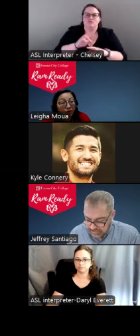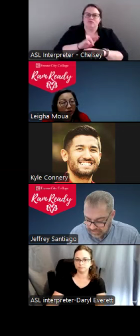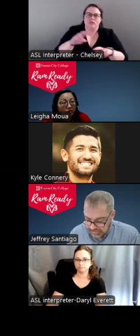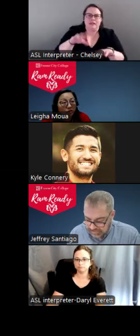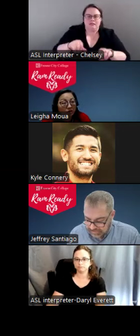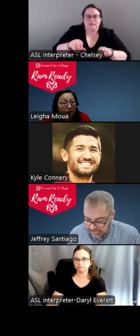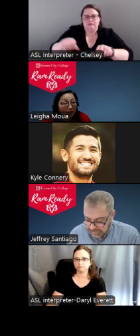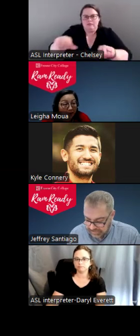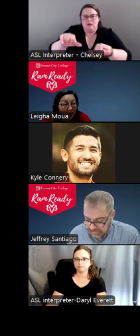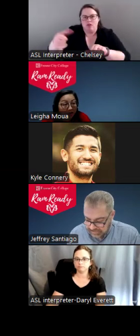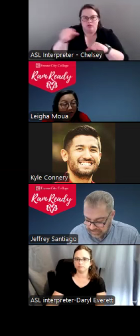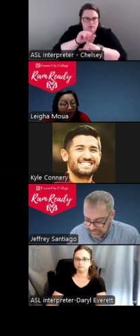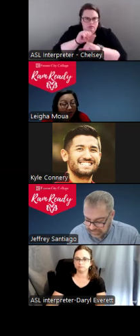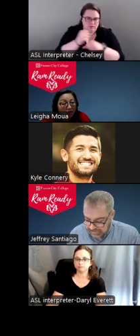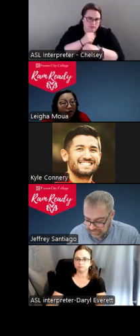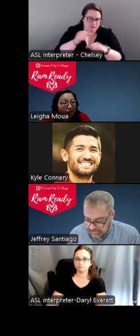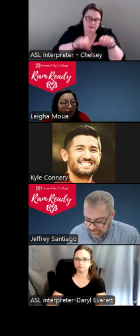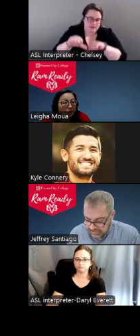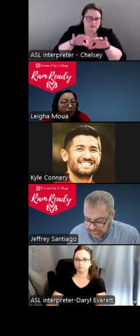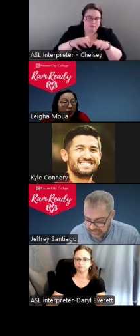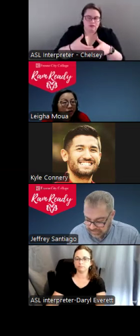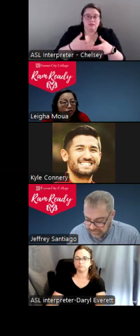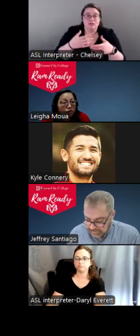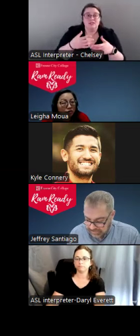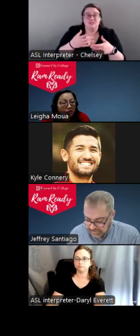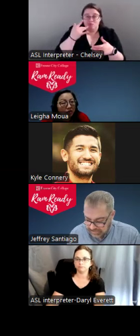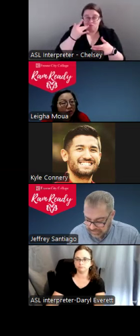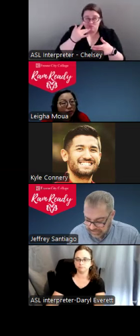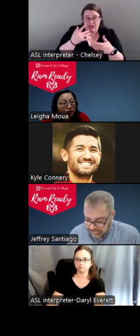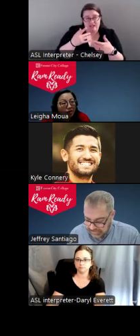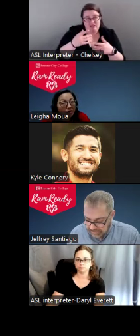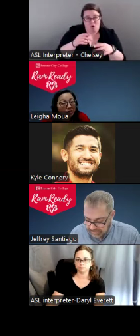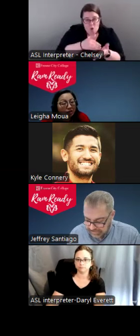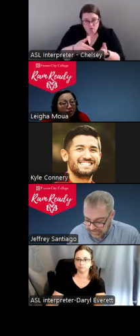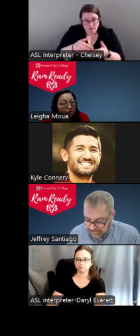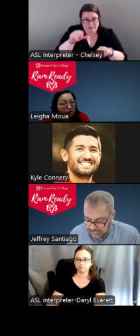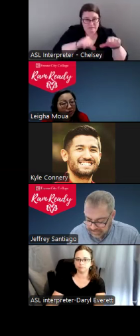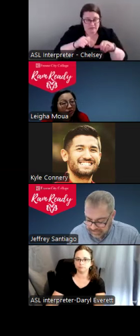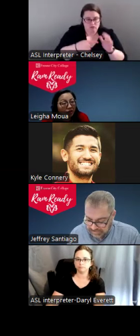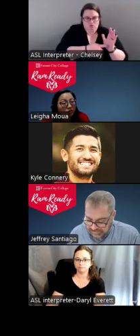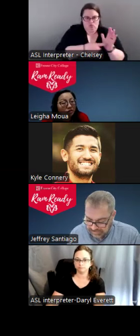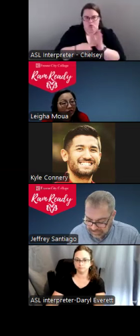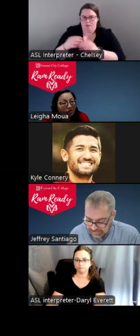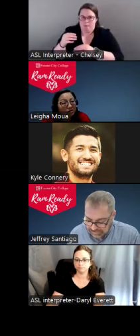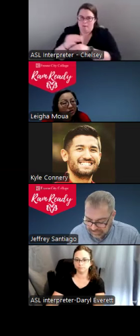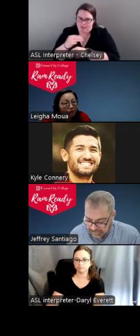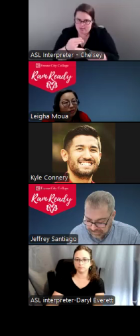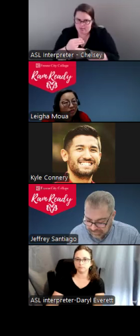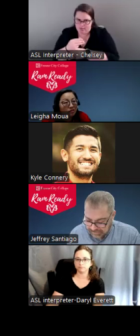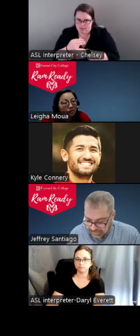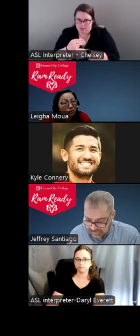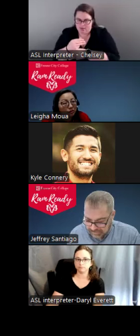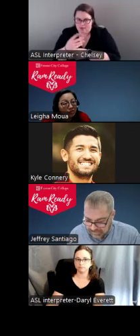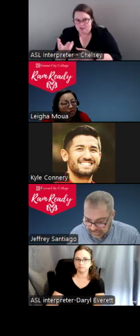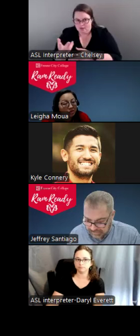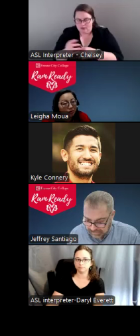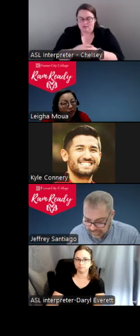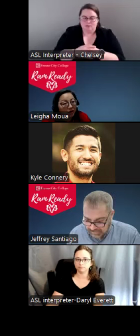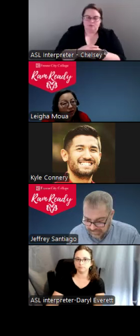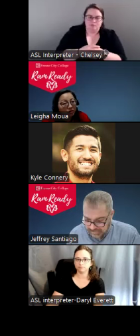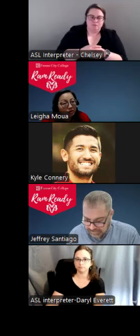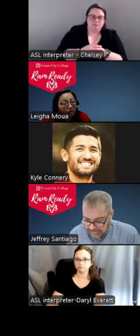may require you to have math. And math is usually a prereq to some of the other science classes that you'll need